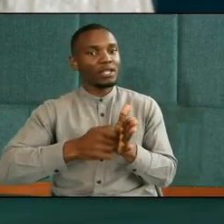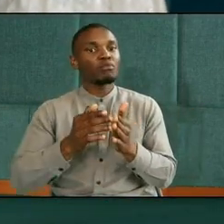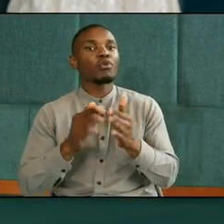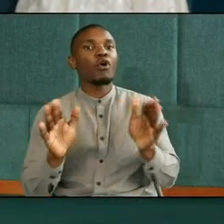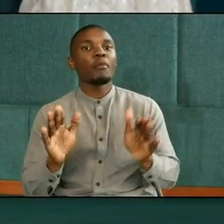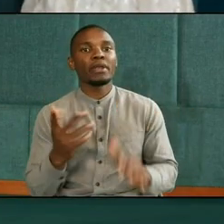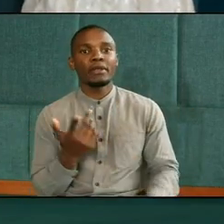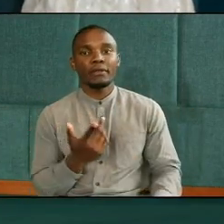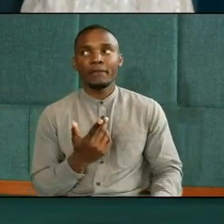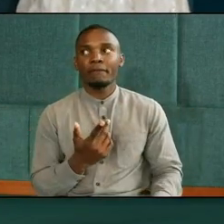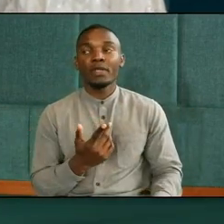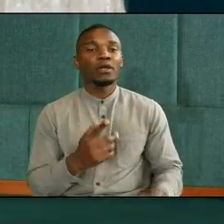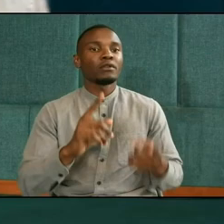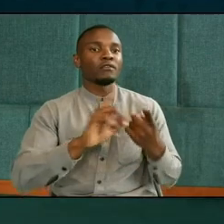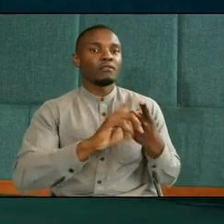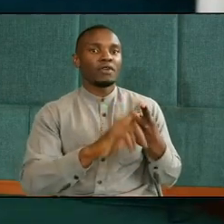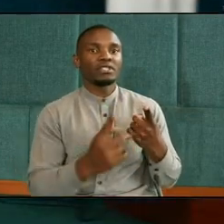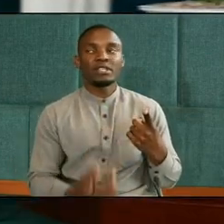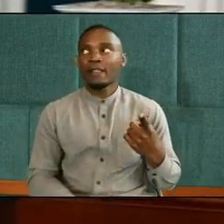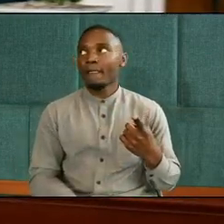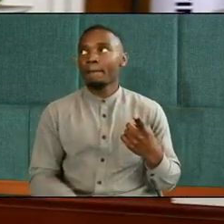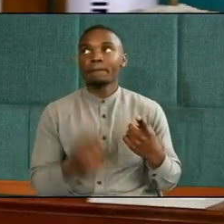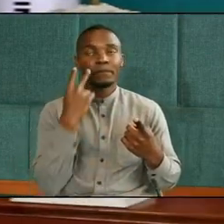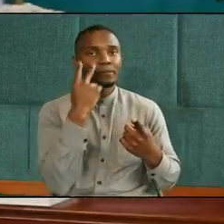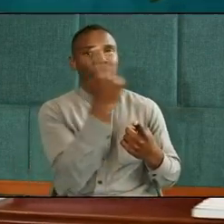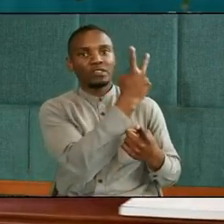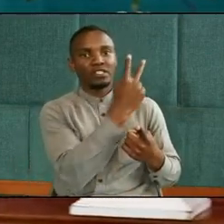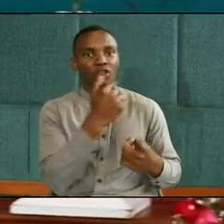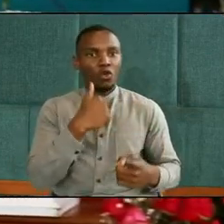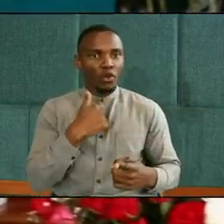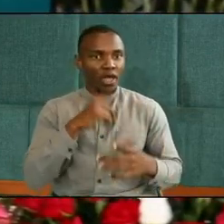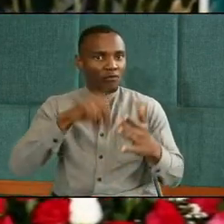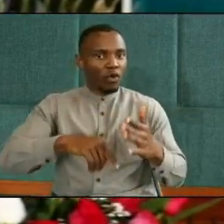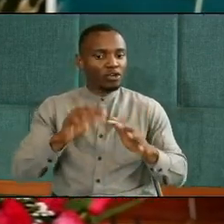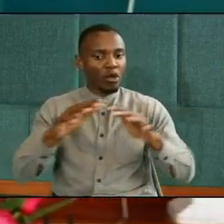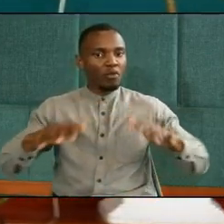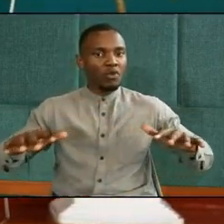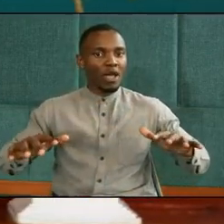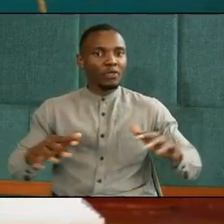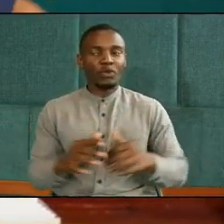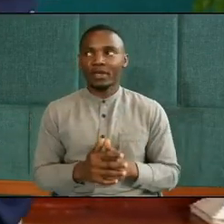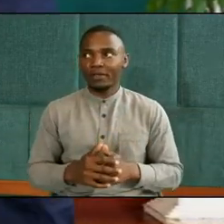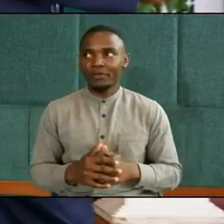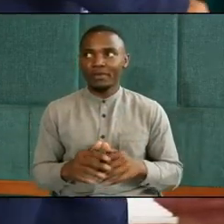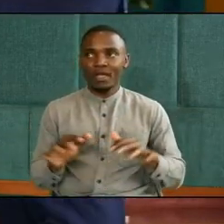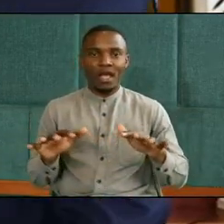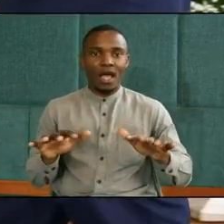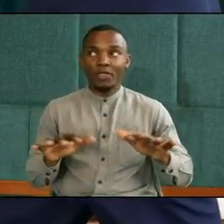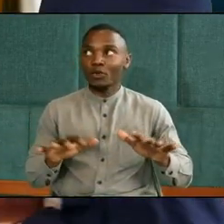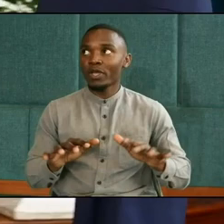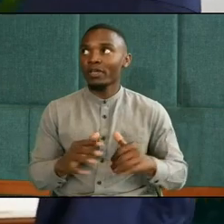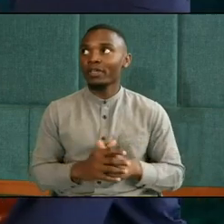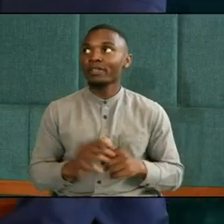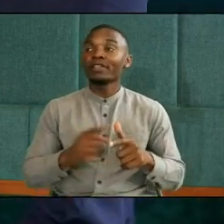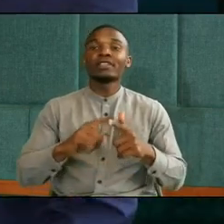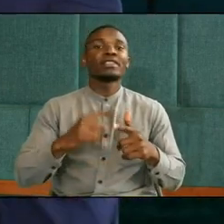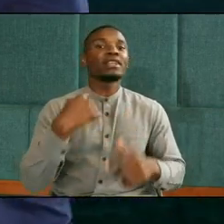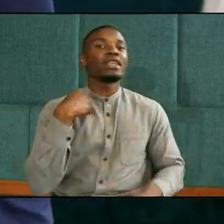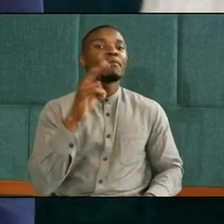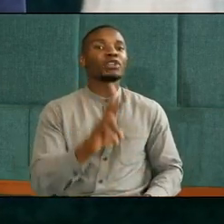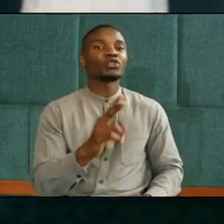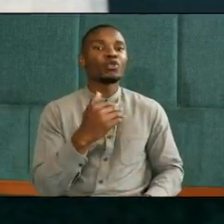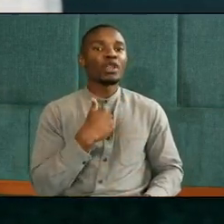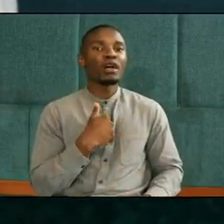open. Number one, there will be a great earthquake. Number two, the